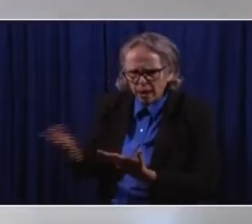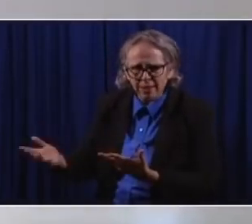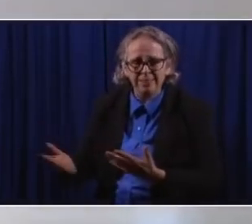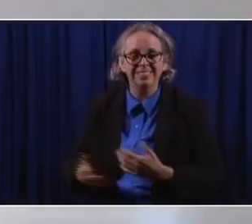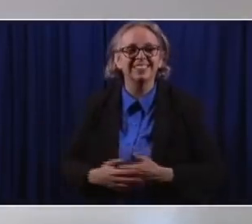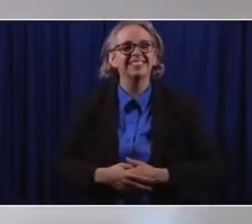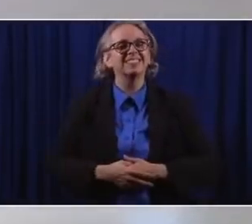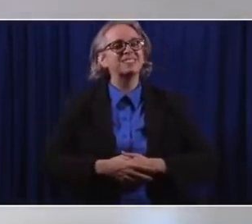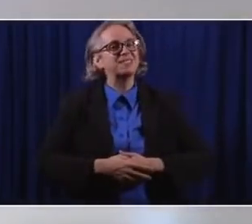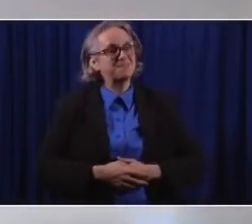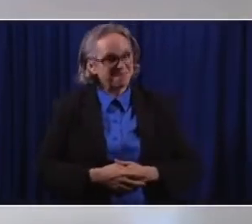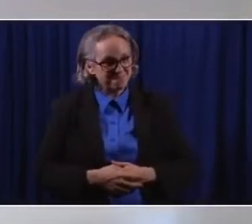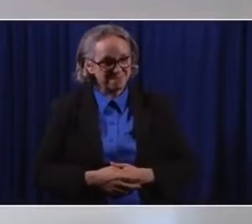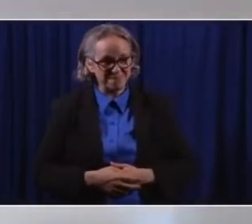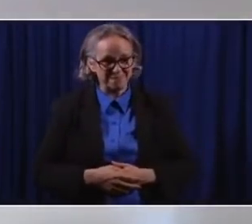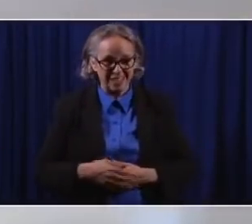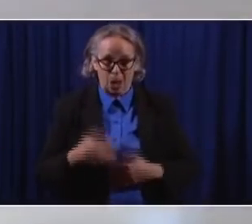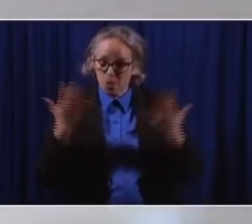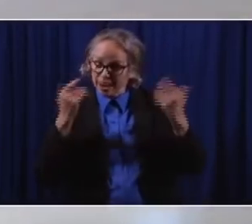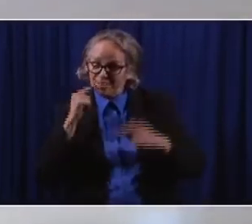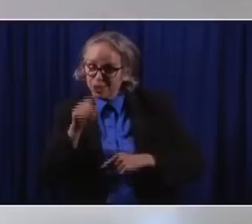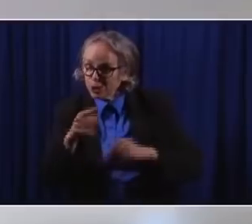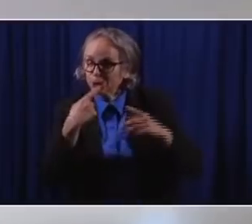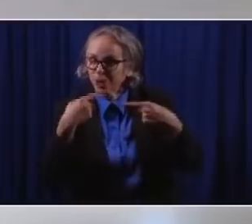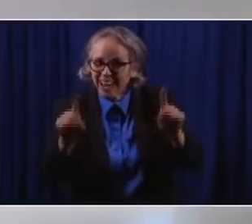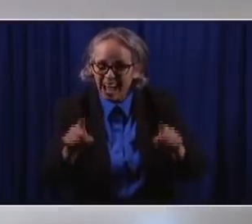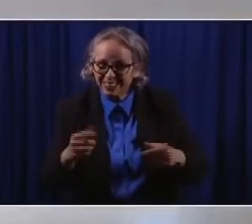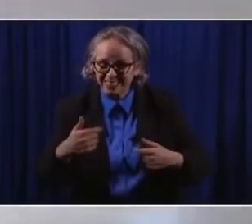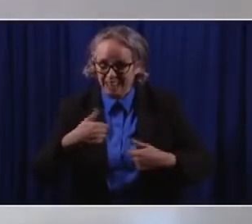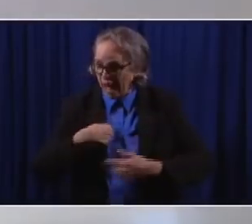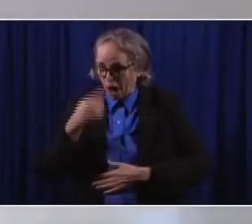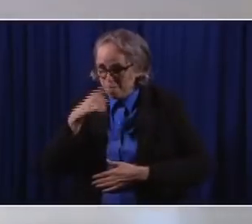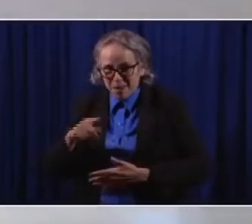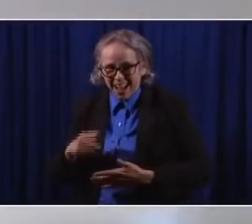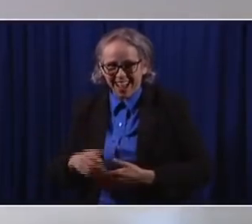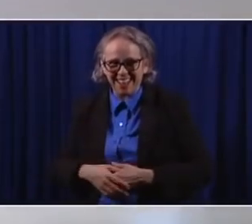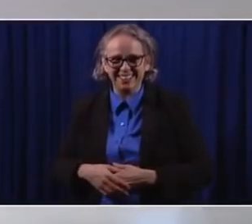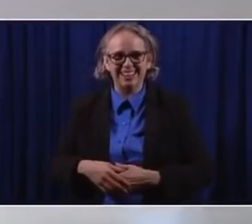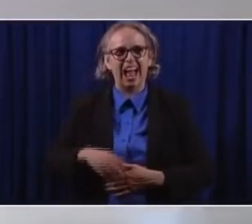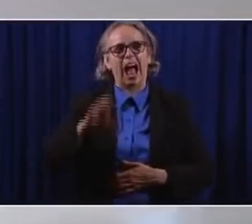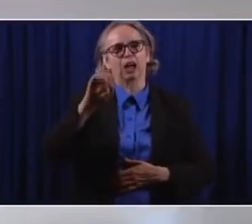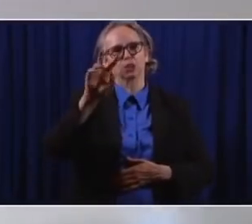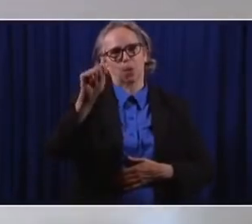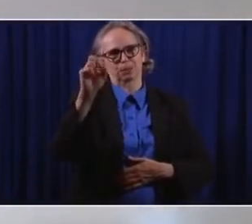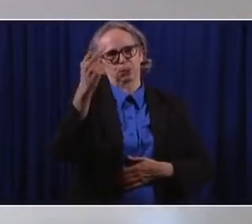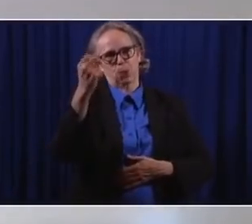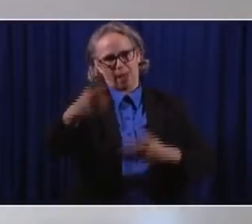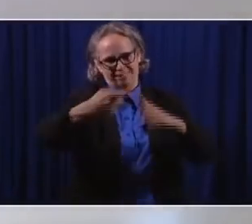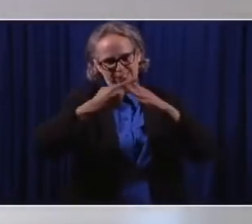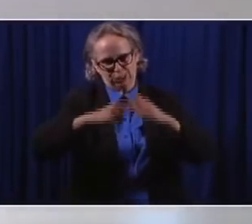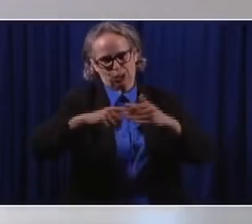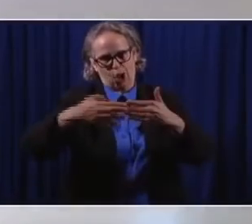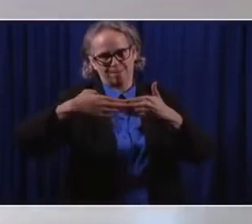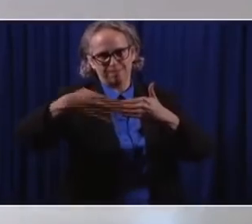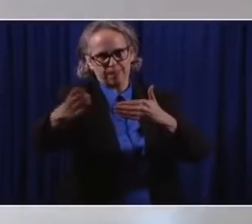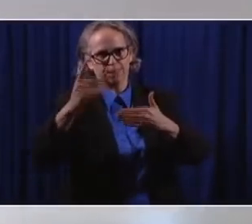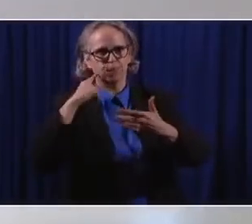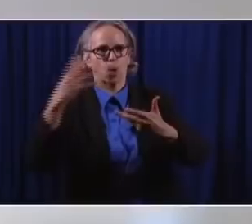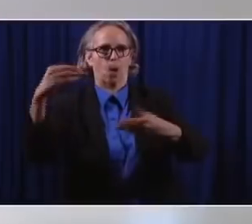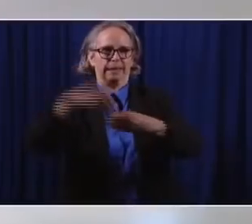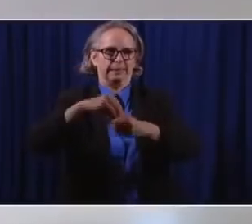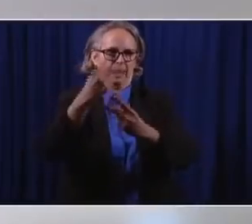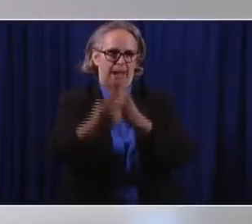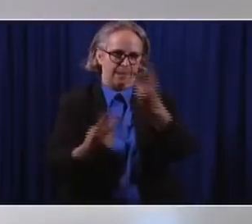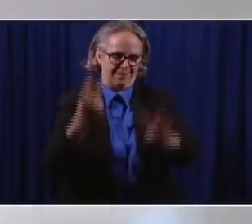if you allow me, I'm happy to say it will be October 12th. October 12th. This gives the facilities enough time to prepare